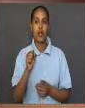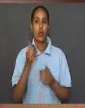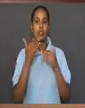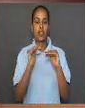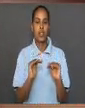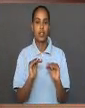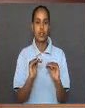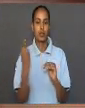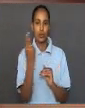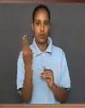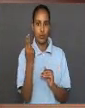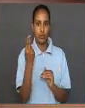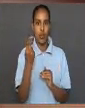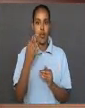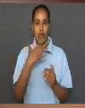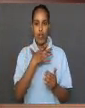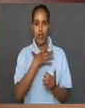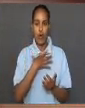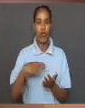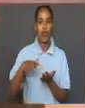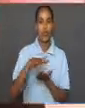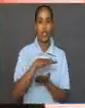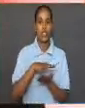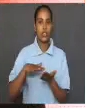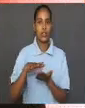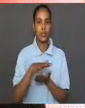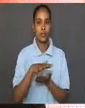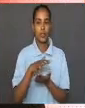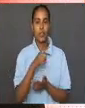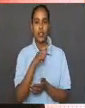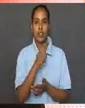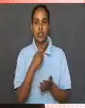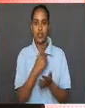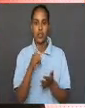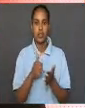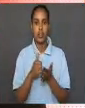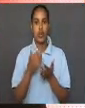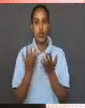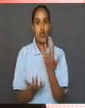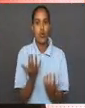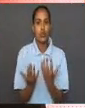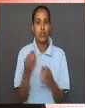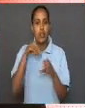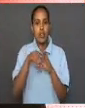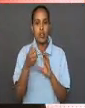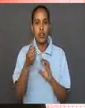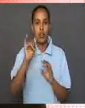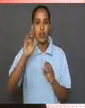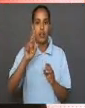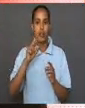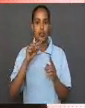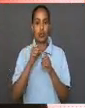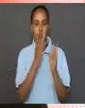concentrated using froth flotation. It is then roasted in air